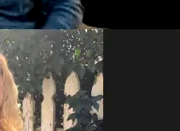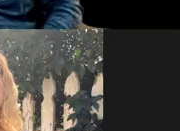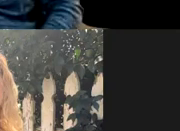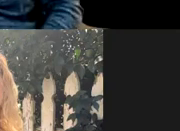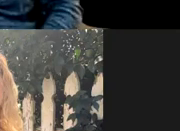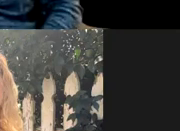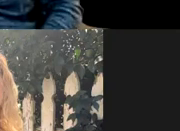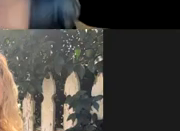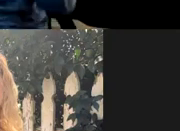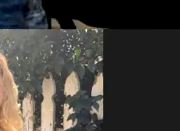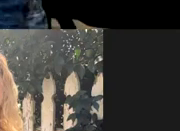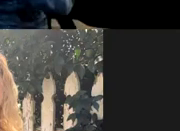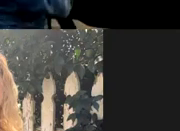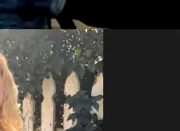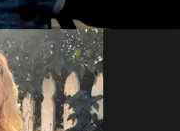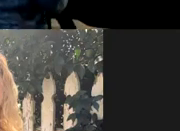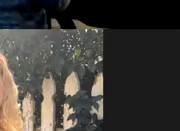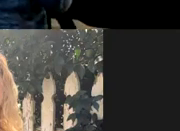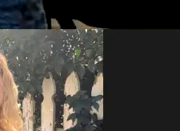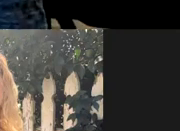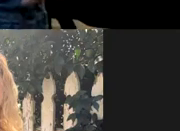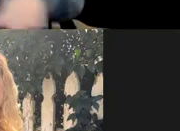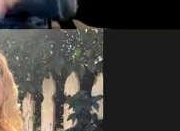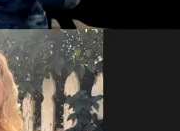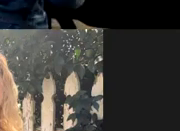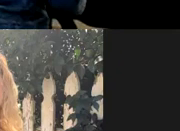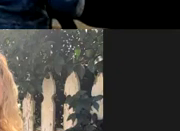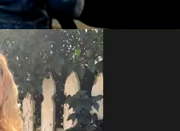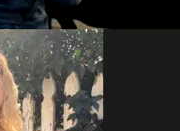Assuming that they're doing it for everyone the same across the board.